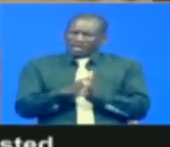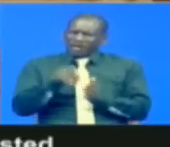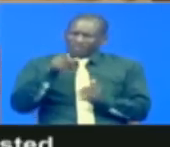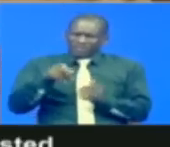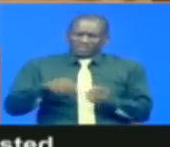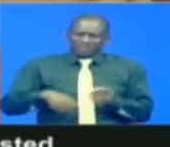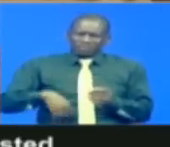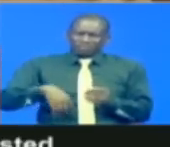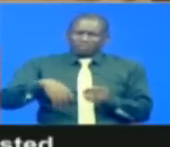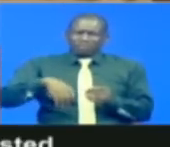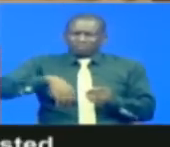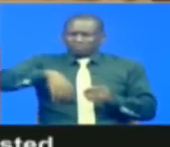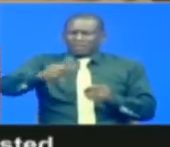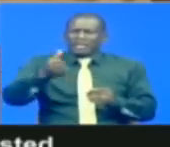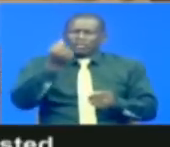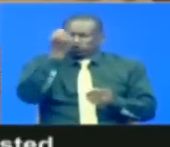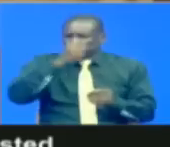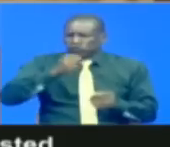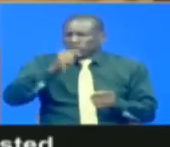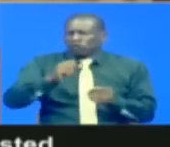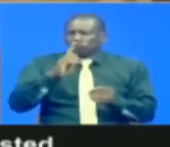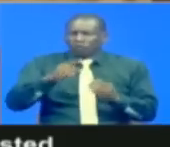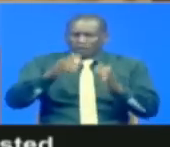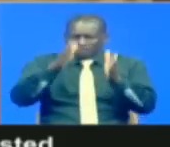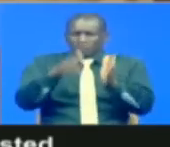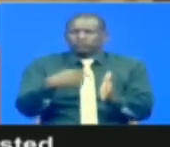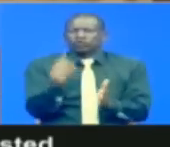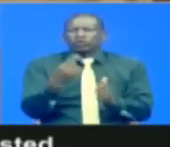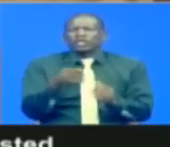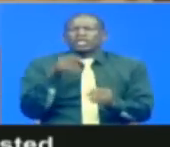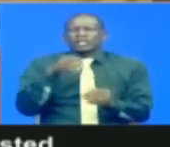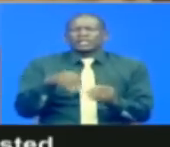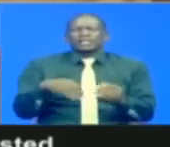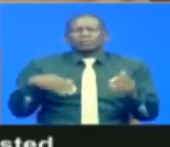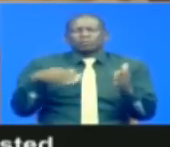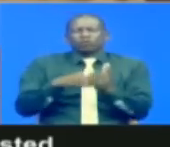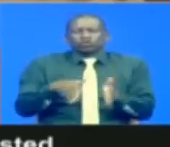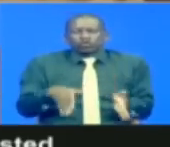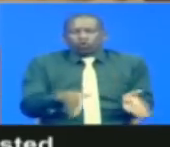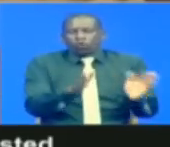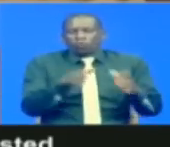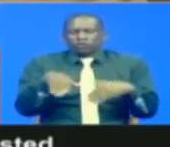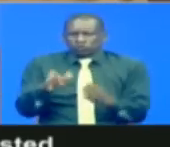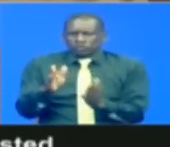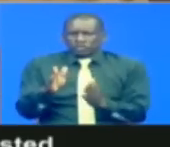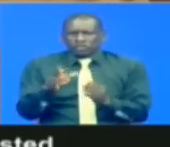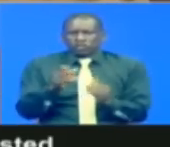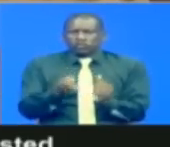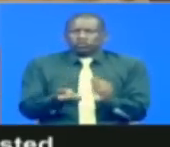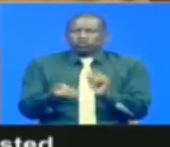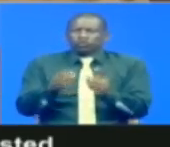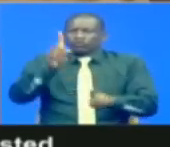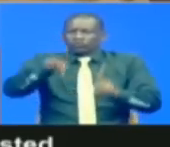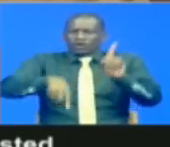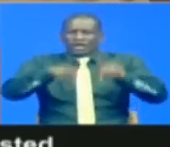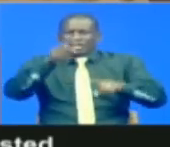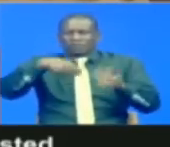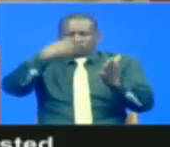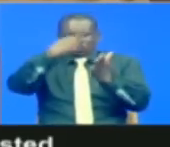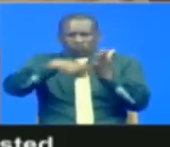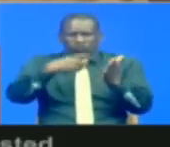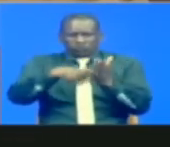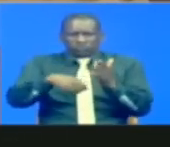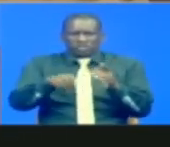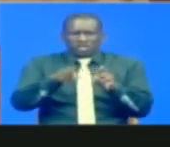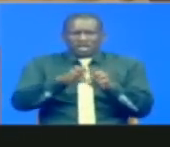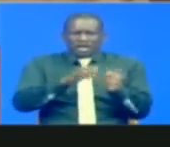And that just quite simply removes all opportunity to get any price but one, as set by the miller